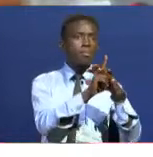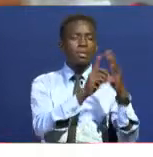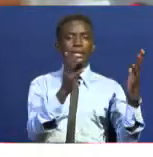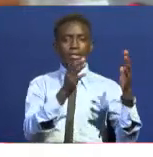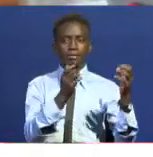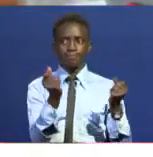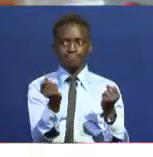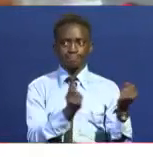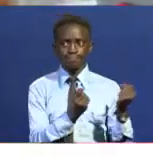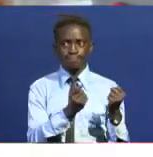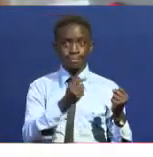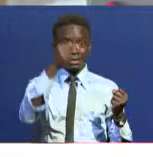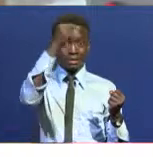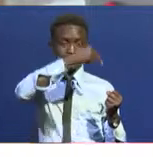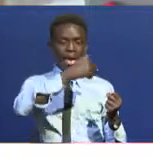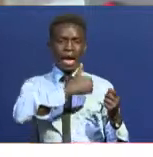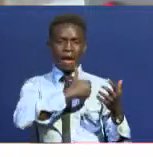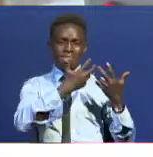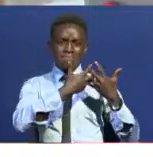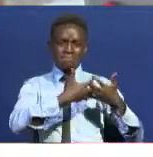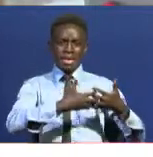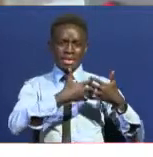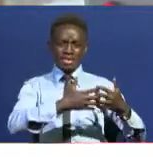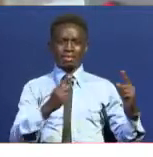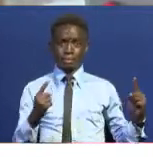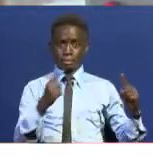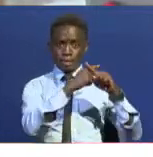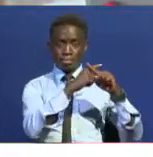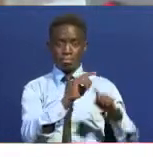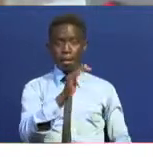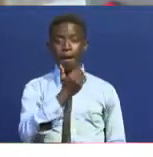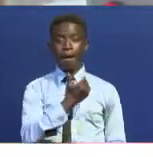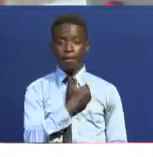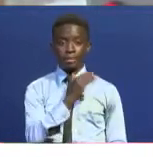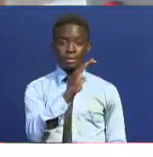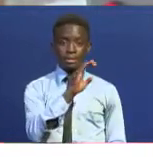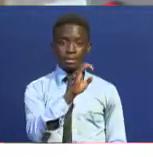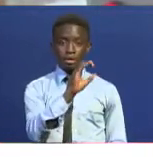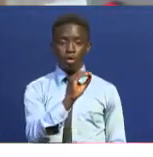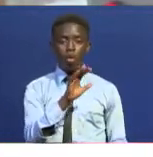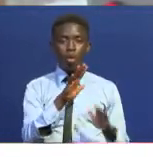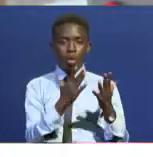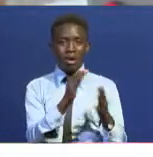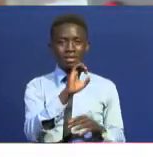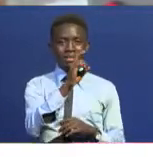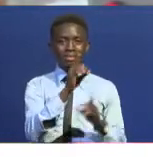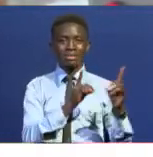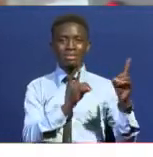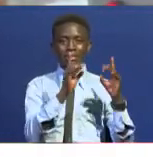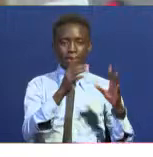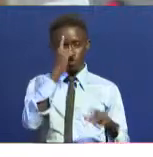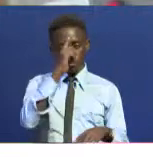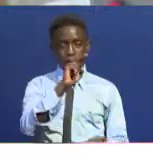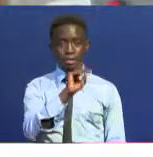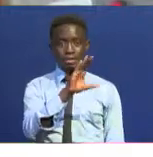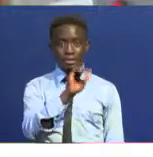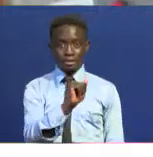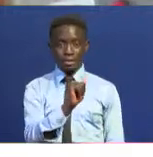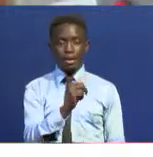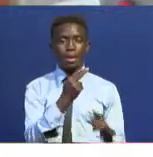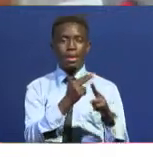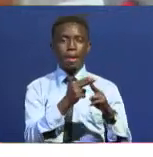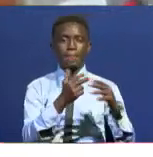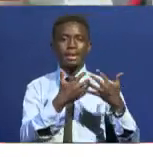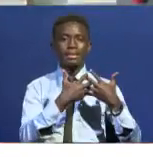with multiple machines. I'm joined by the CEO or the Executive Director of the National Construction Authority. This is